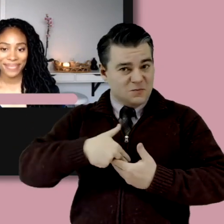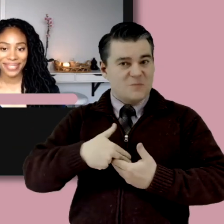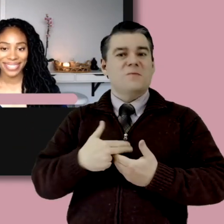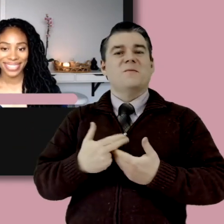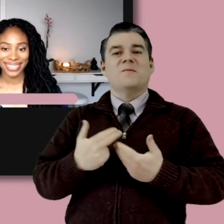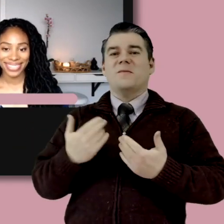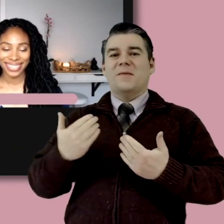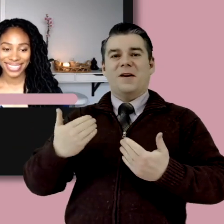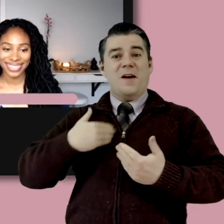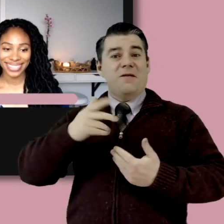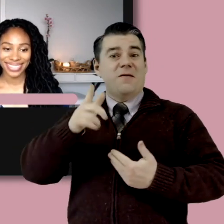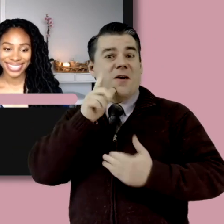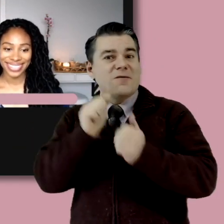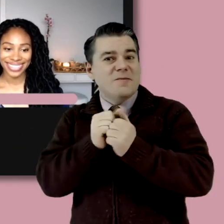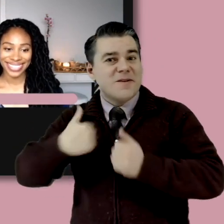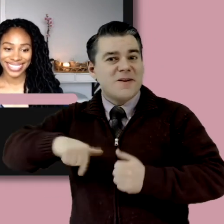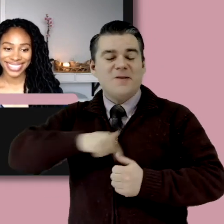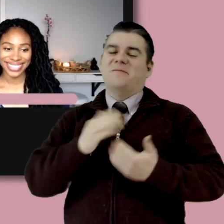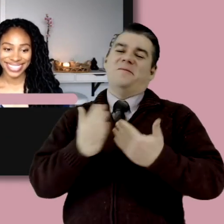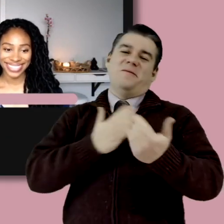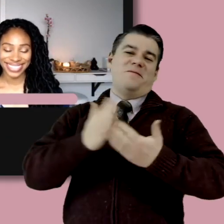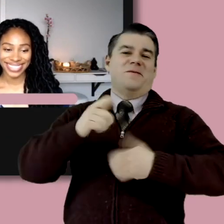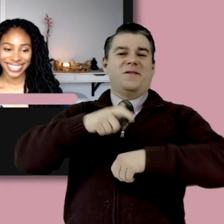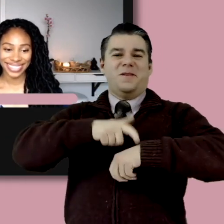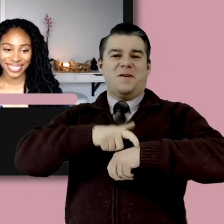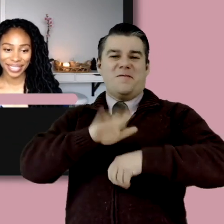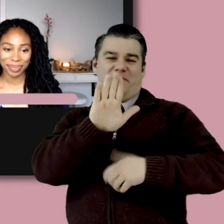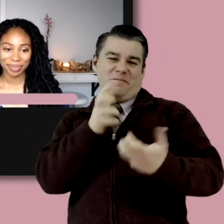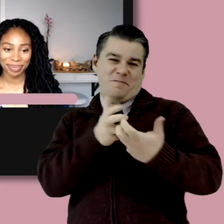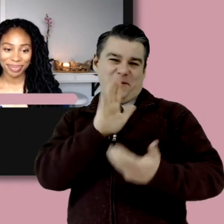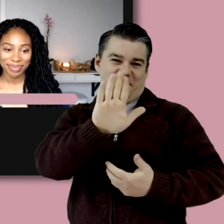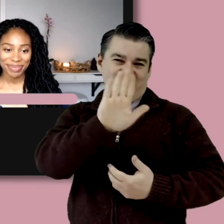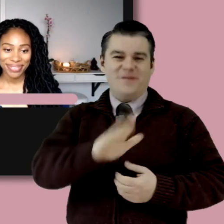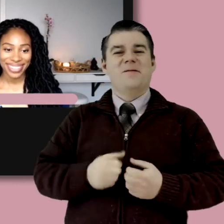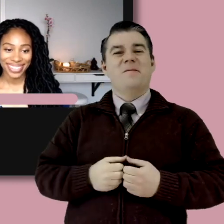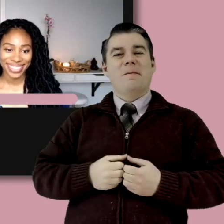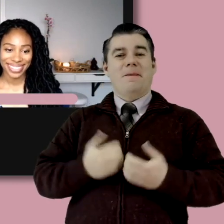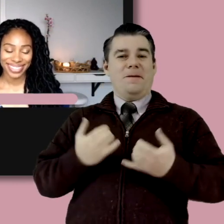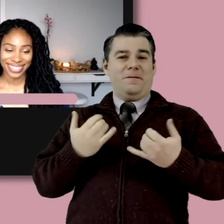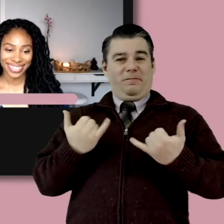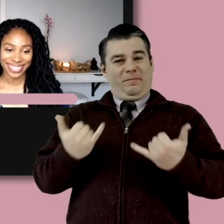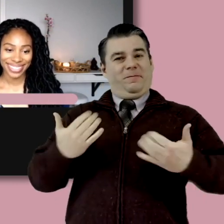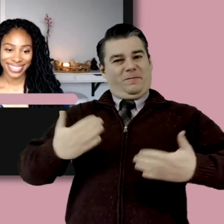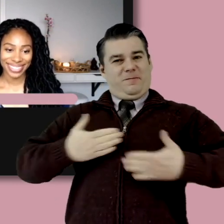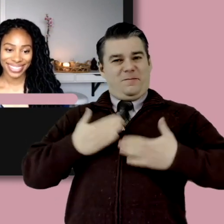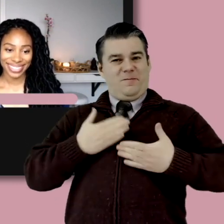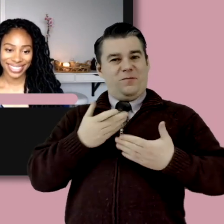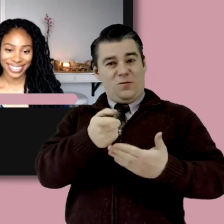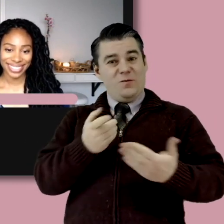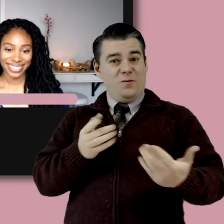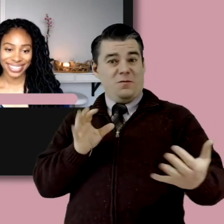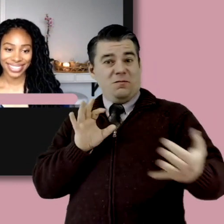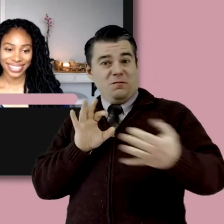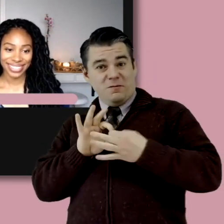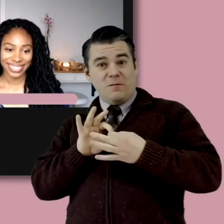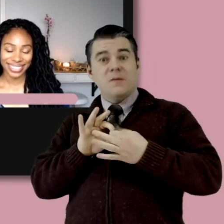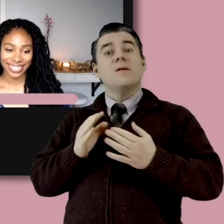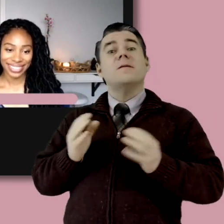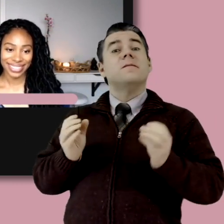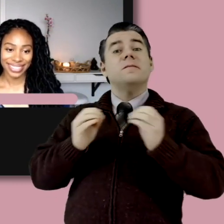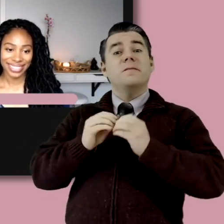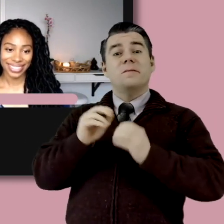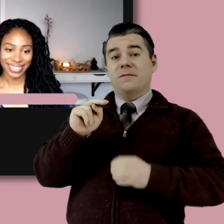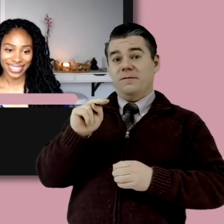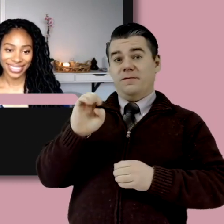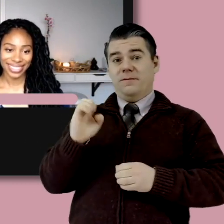and decided to have lunch with us or whatever time it is where you are. We're so happy to have you here, and we're so